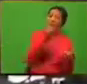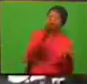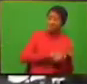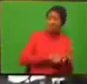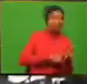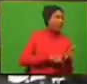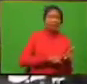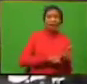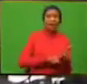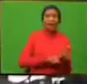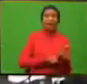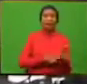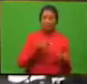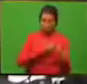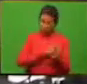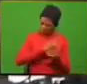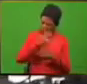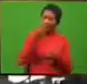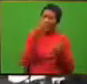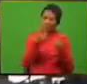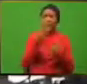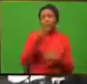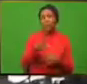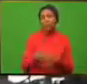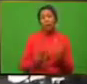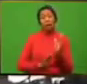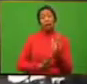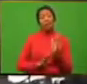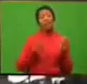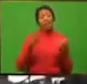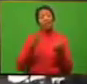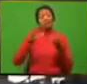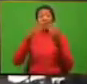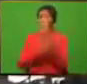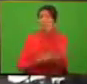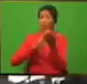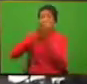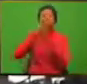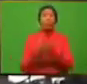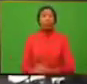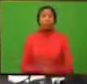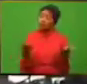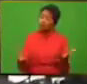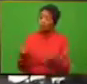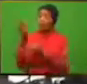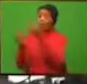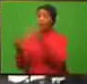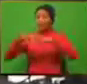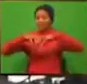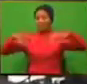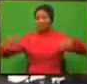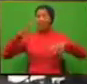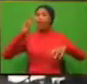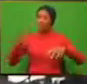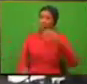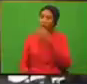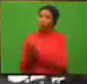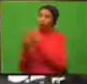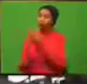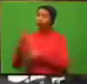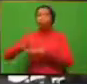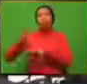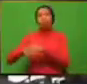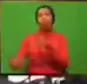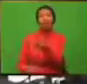It'll suit them just fine. If the country goes up in smoke, it'll fuel the politics of division and hatred upon which